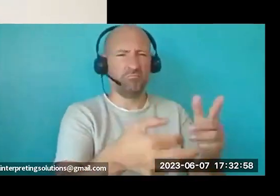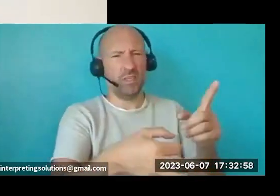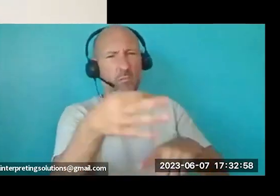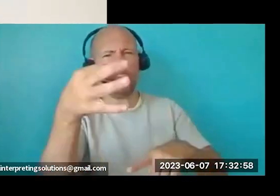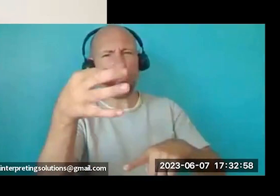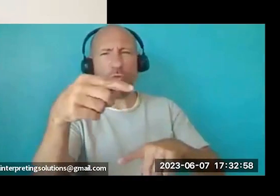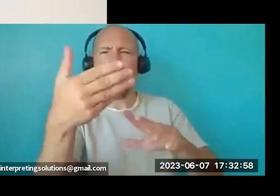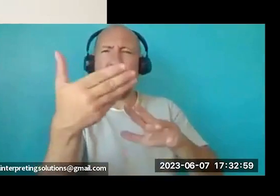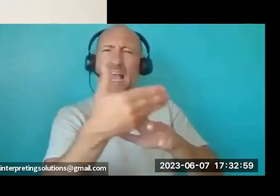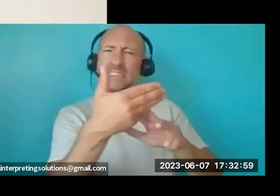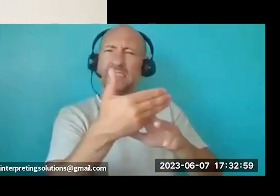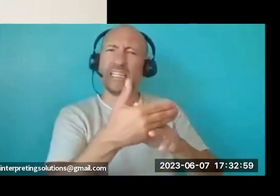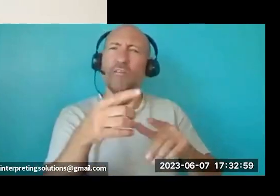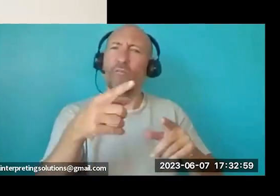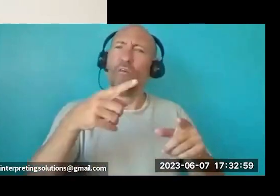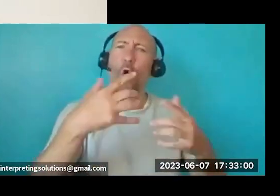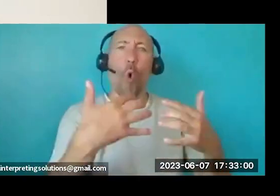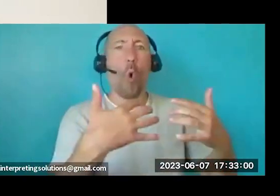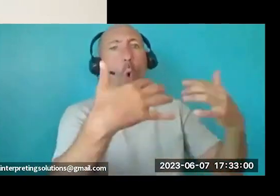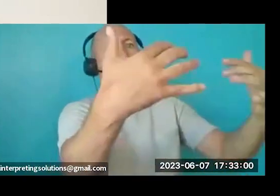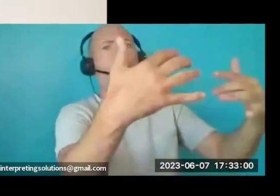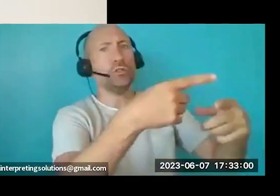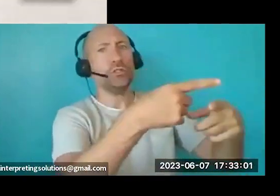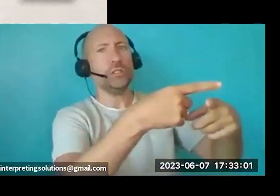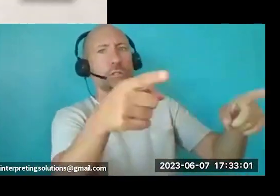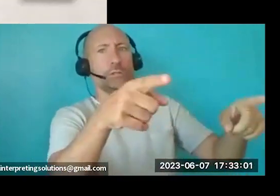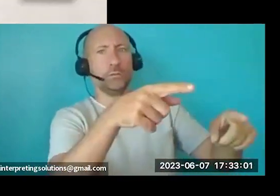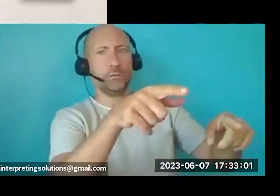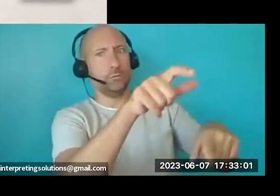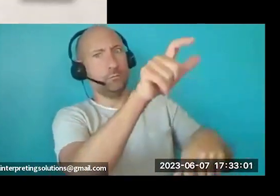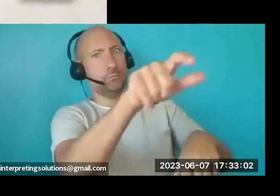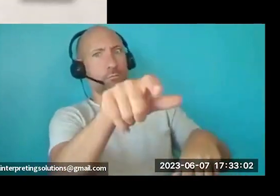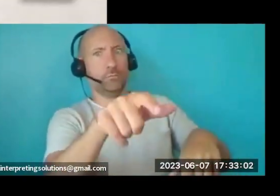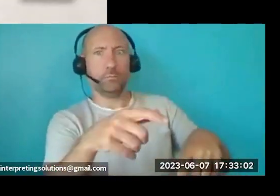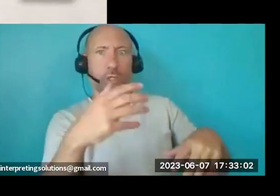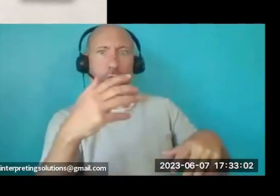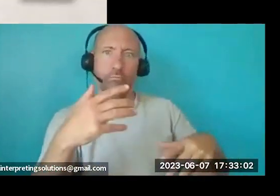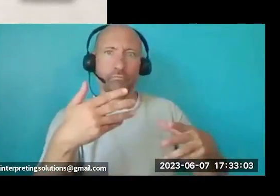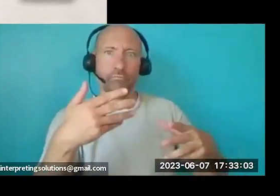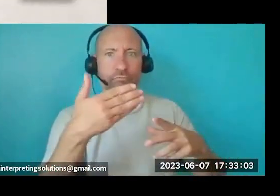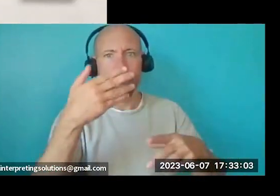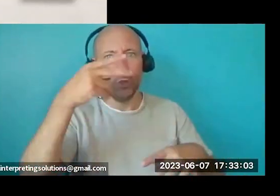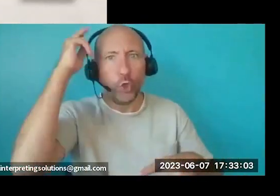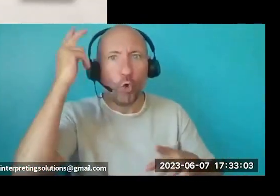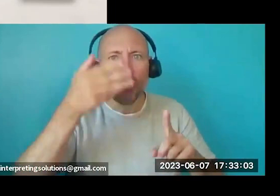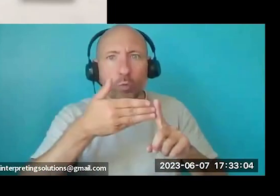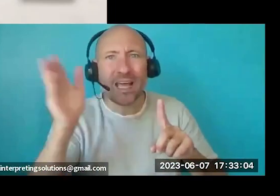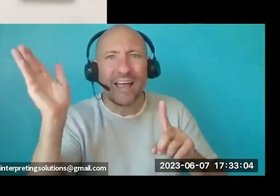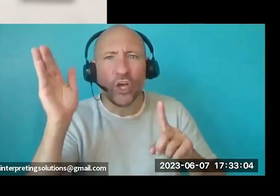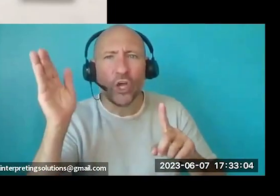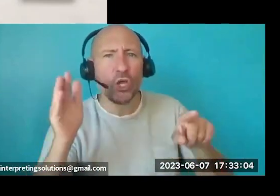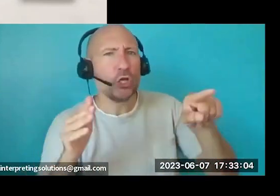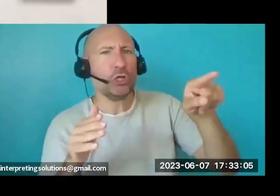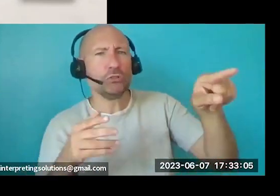for neurodivergent people? Well, yeah, of course. I think what I'd add